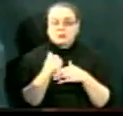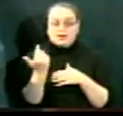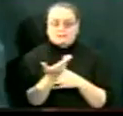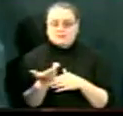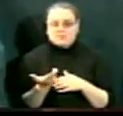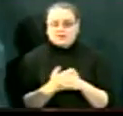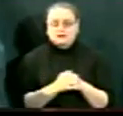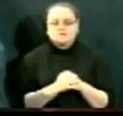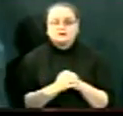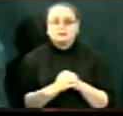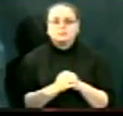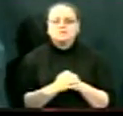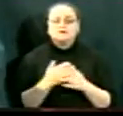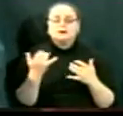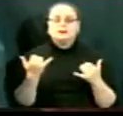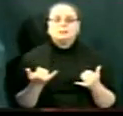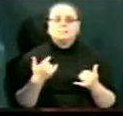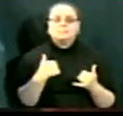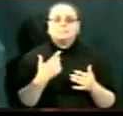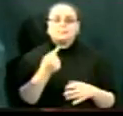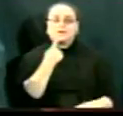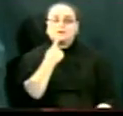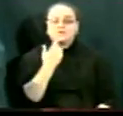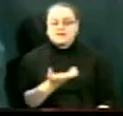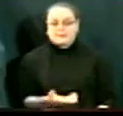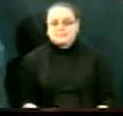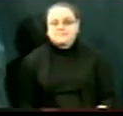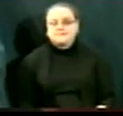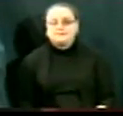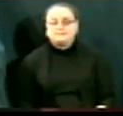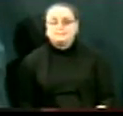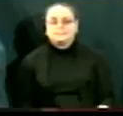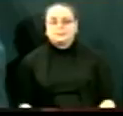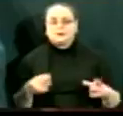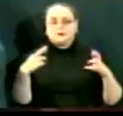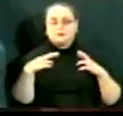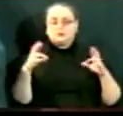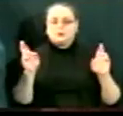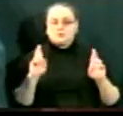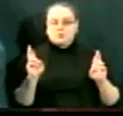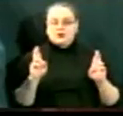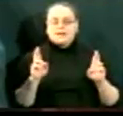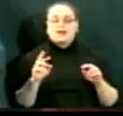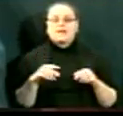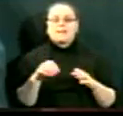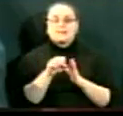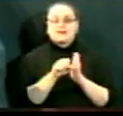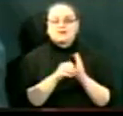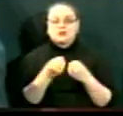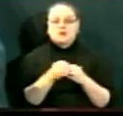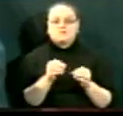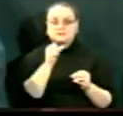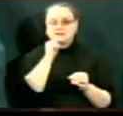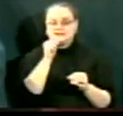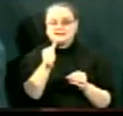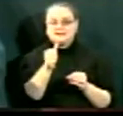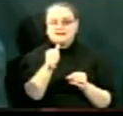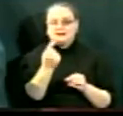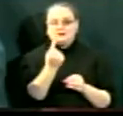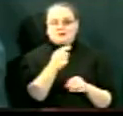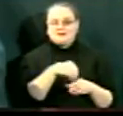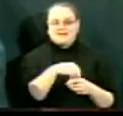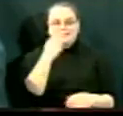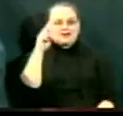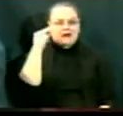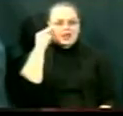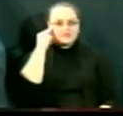folks. Now, I will say this, Retire Ready, the state office, is no longer just in Nashville or